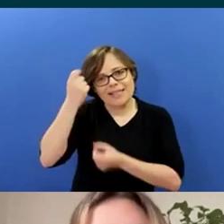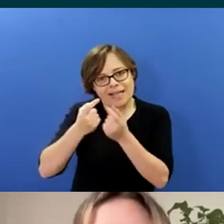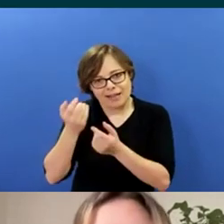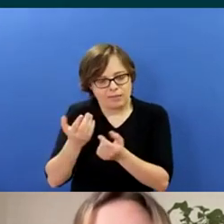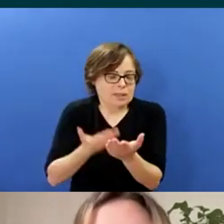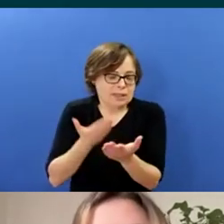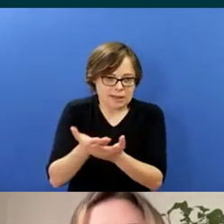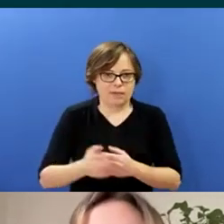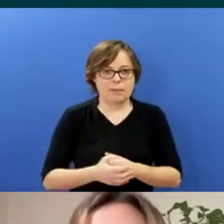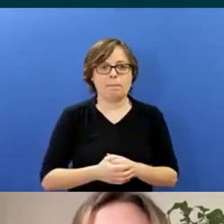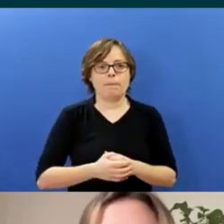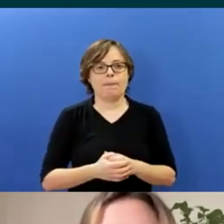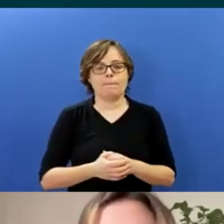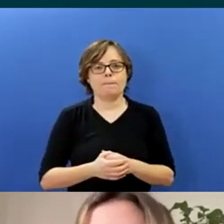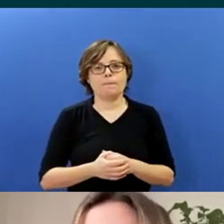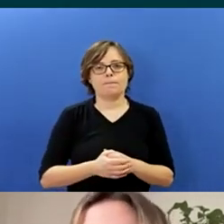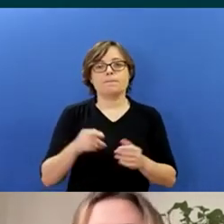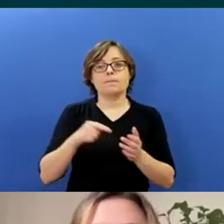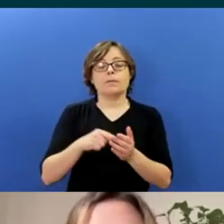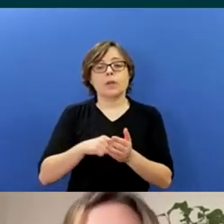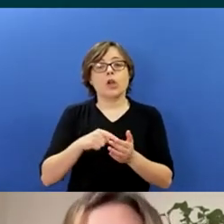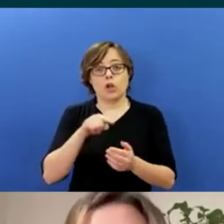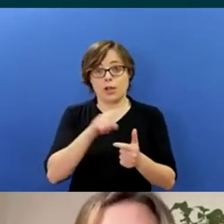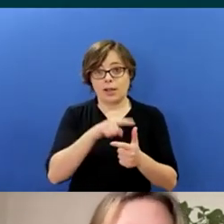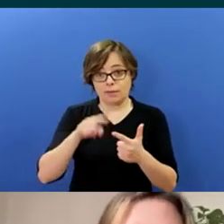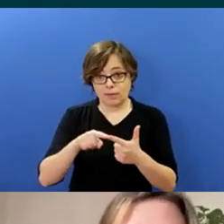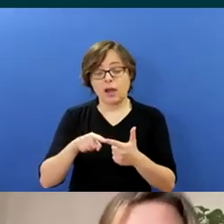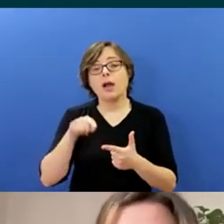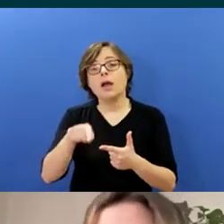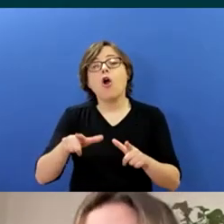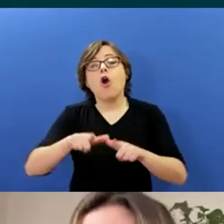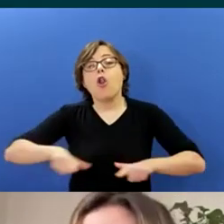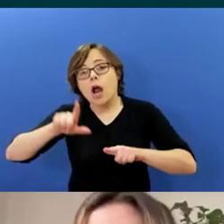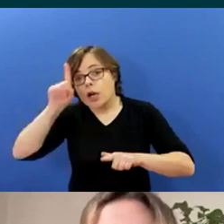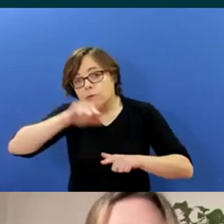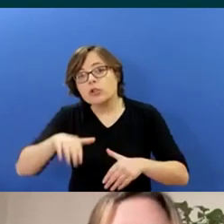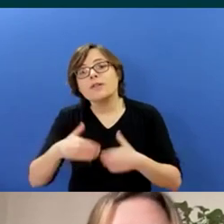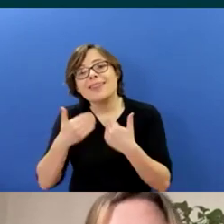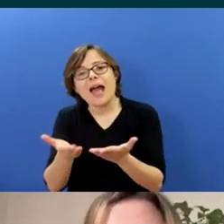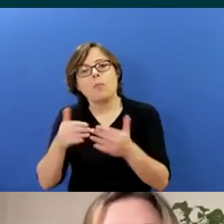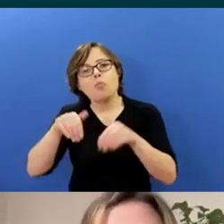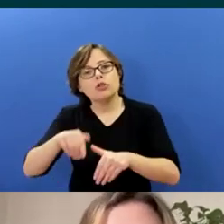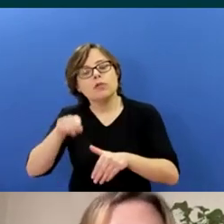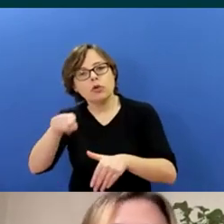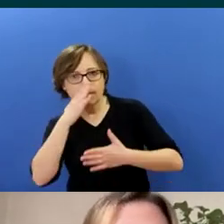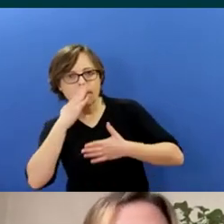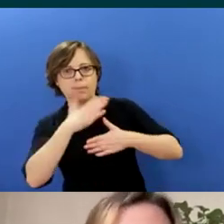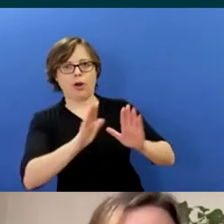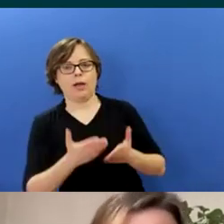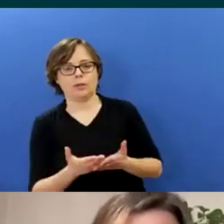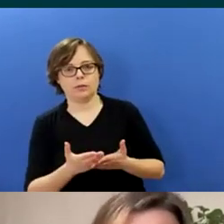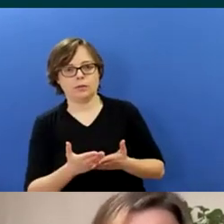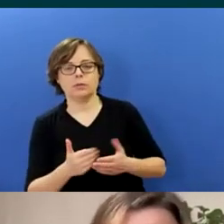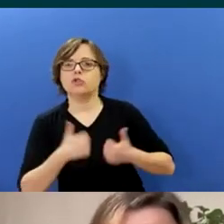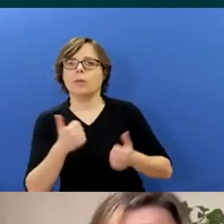their communities on a variety of topics, ranging from urban development projects to public transport plans or even school